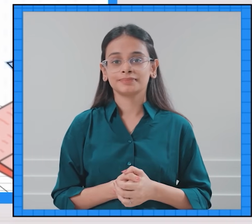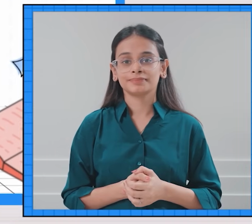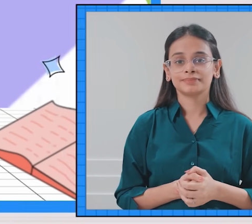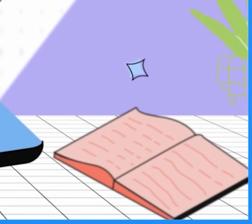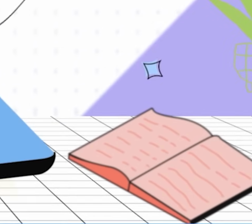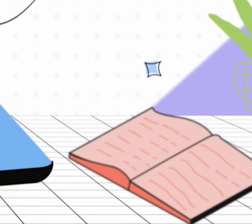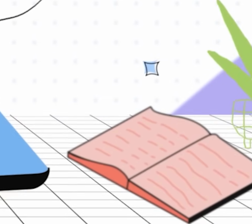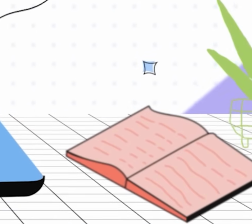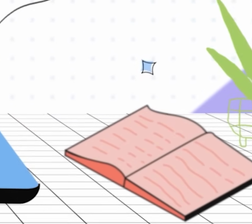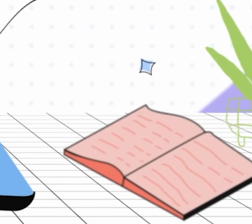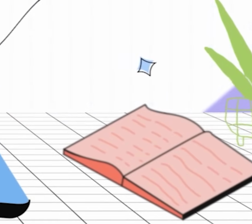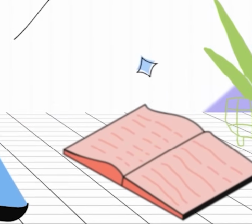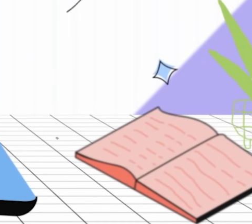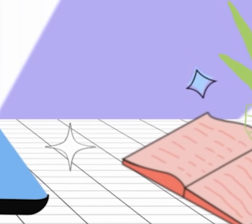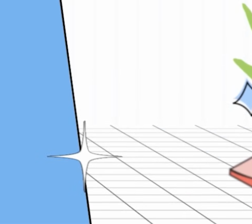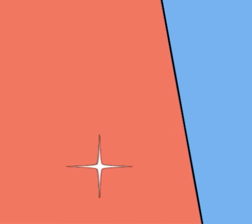videos.